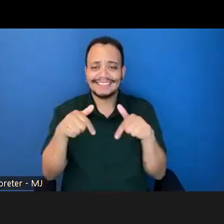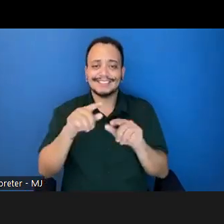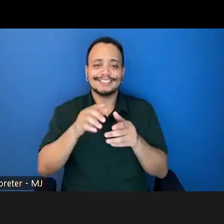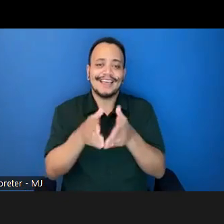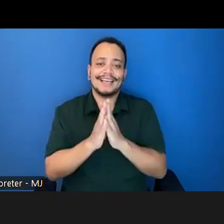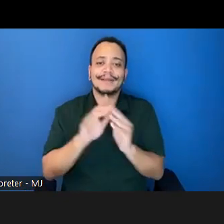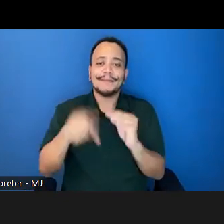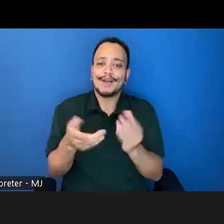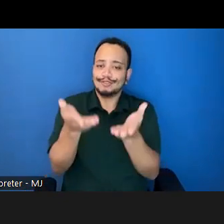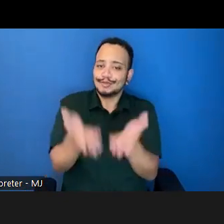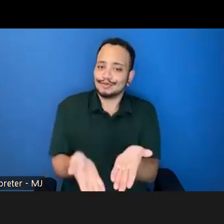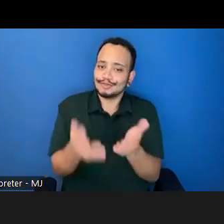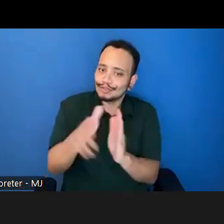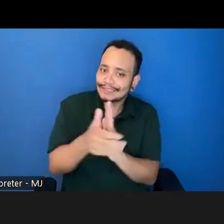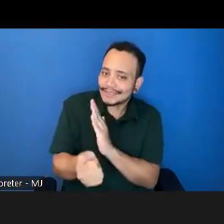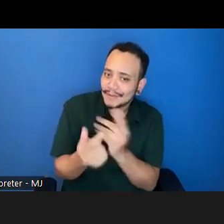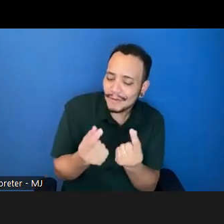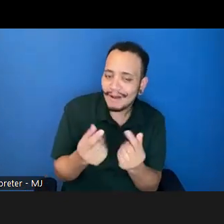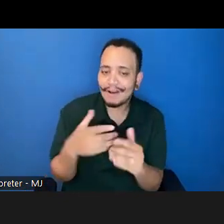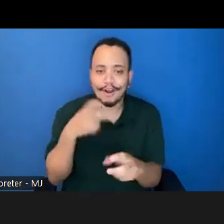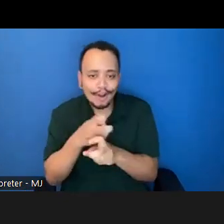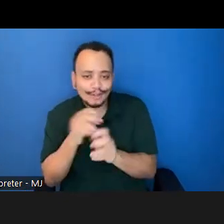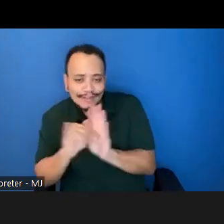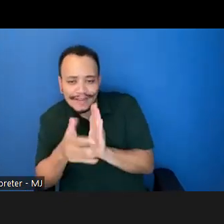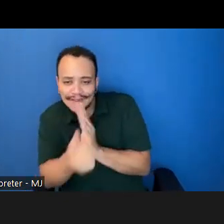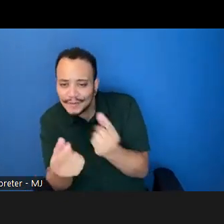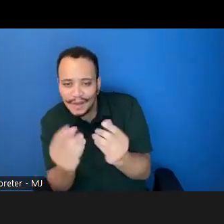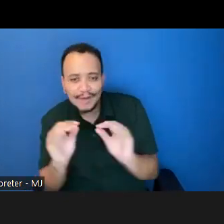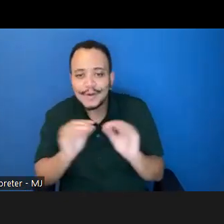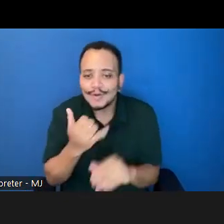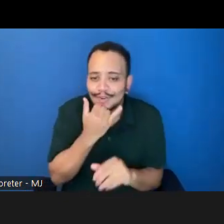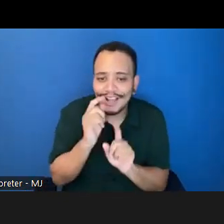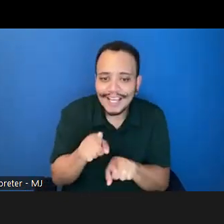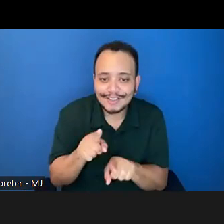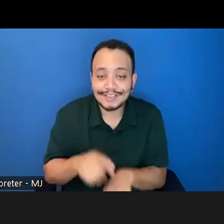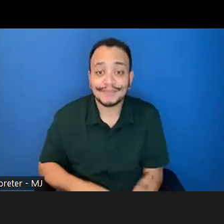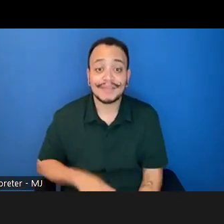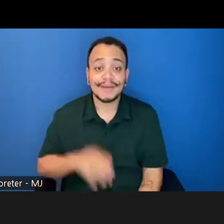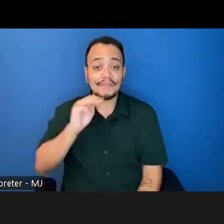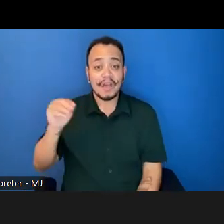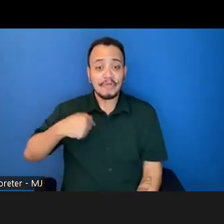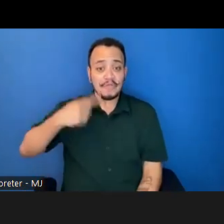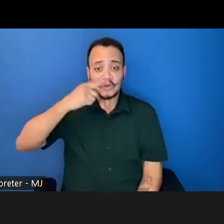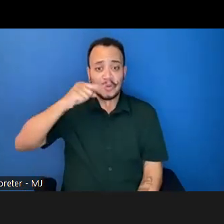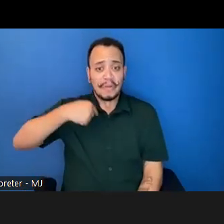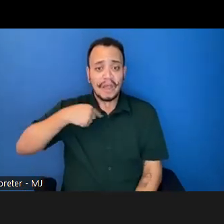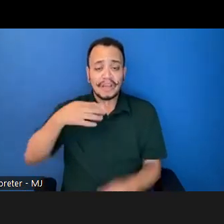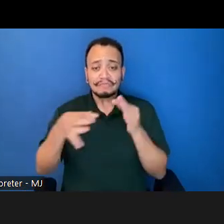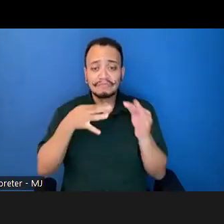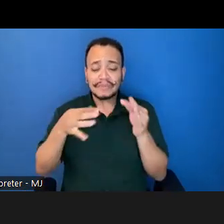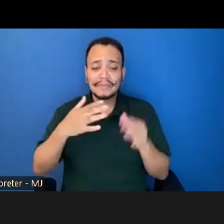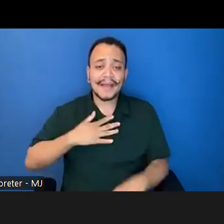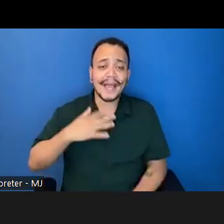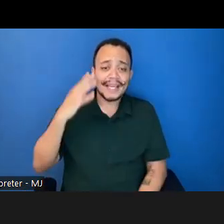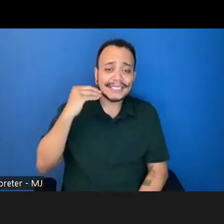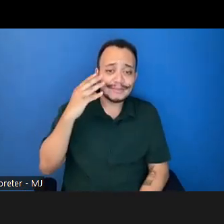Absolutely. So, all right. So Maybe I maybe, could take an opportunity to share a past